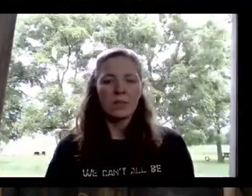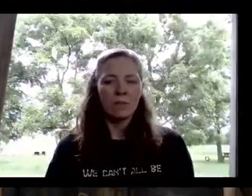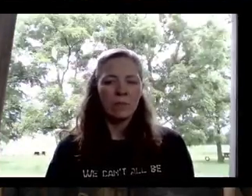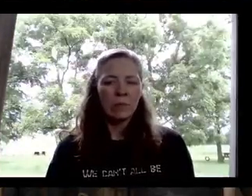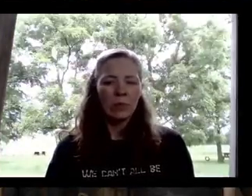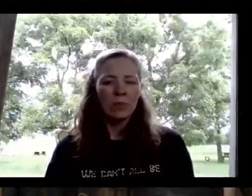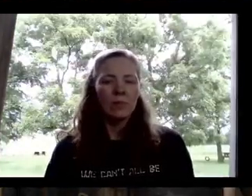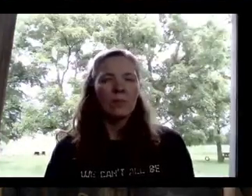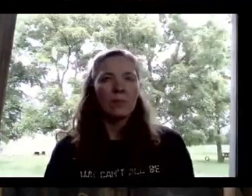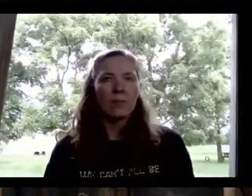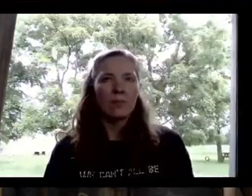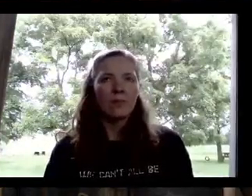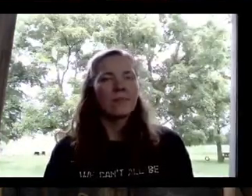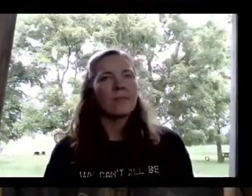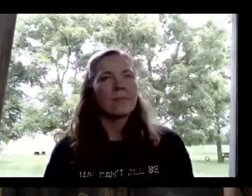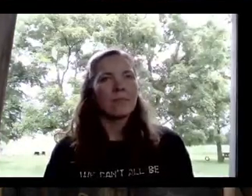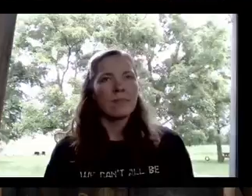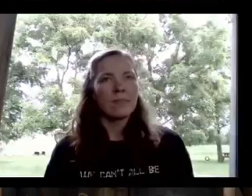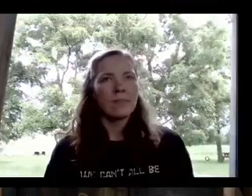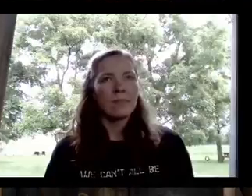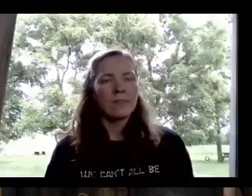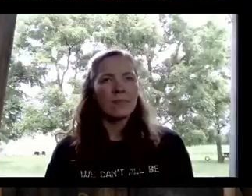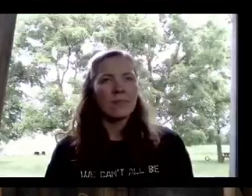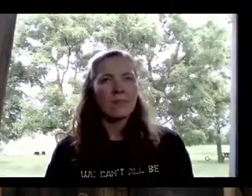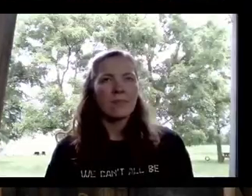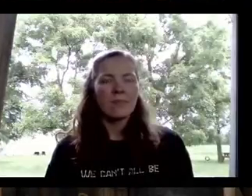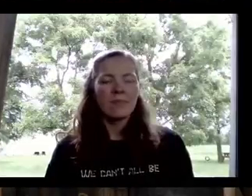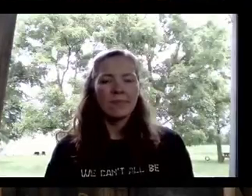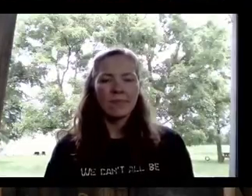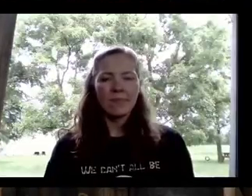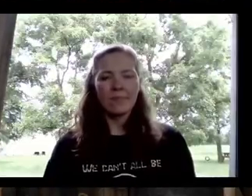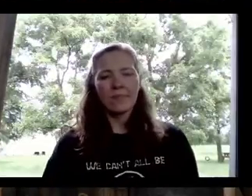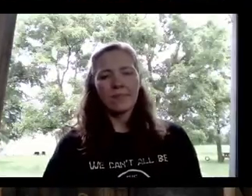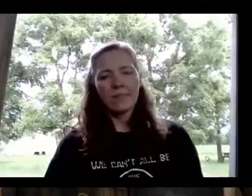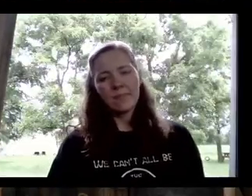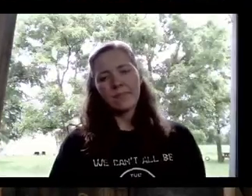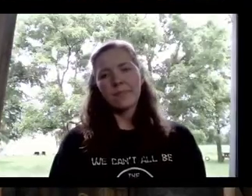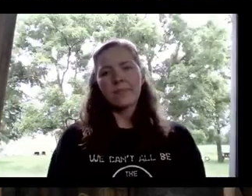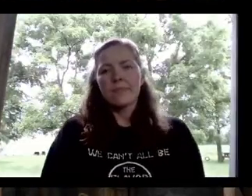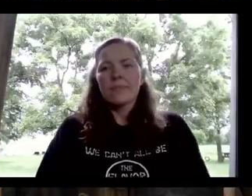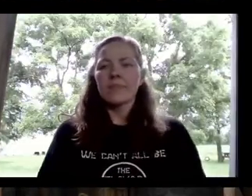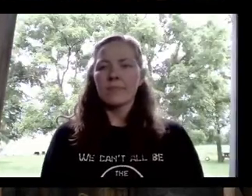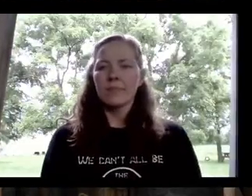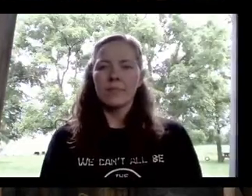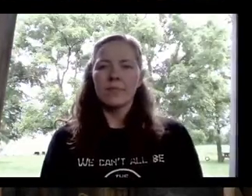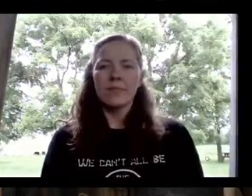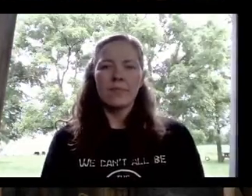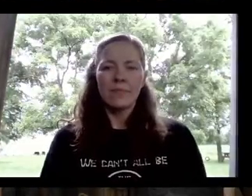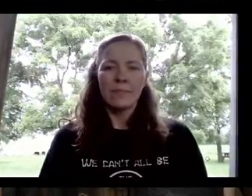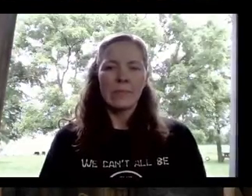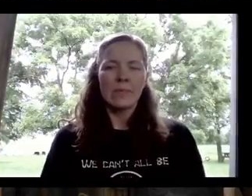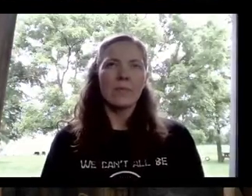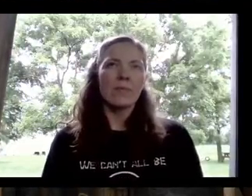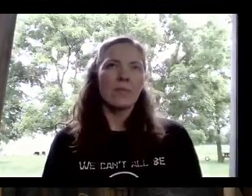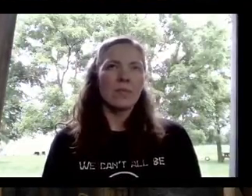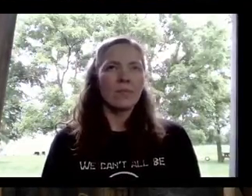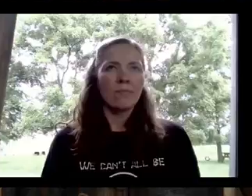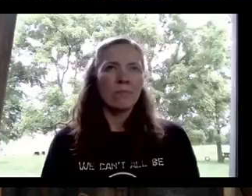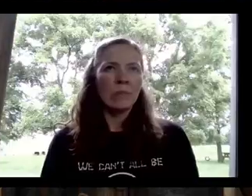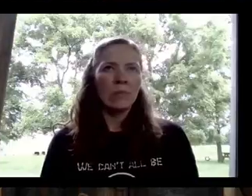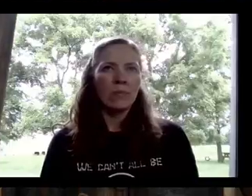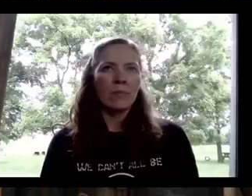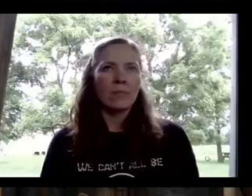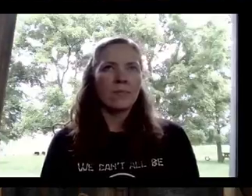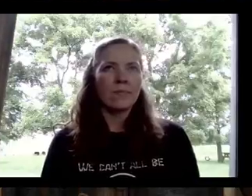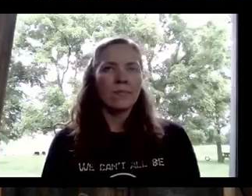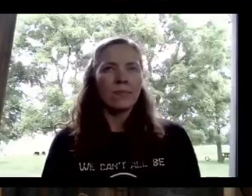you chose to take and get to your end result. Depends, it takes and dictates how hard or how easy